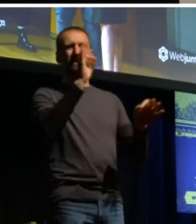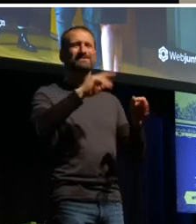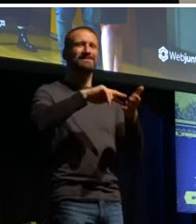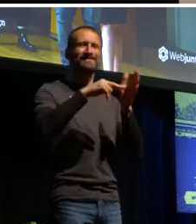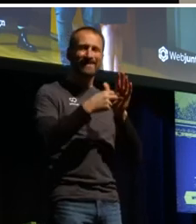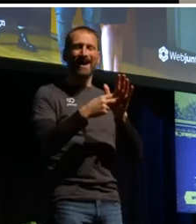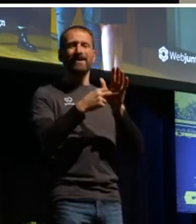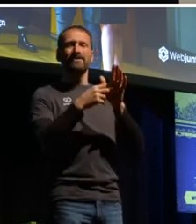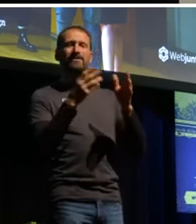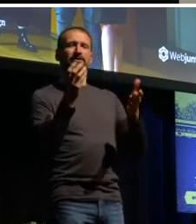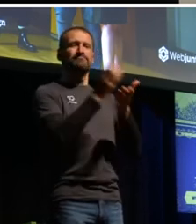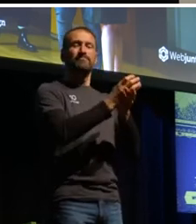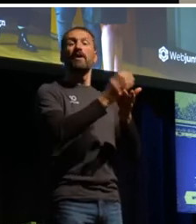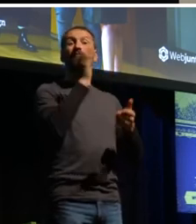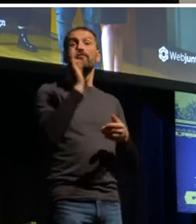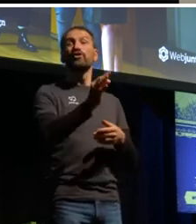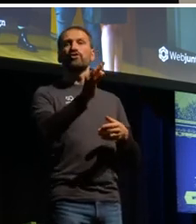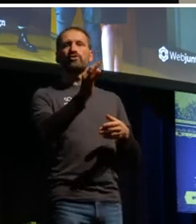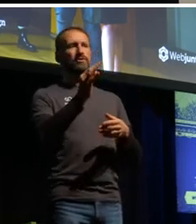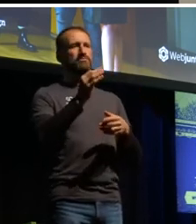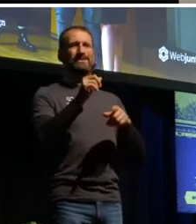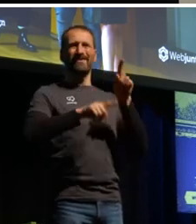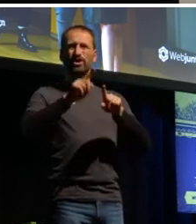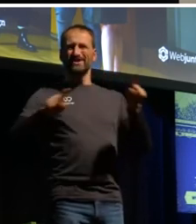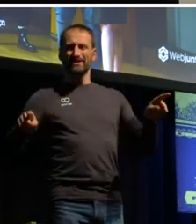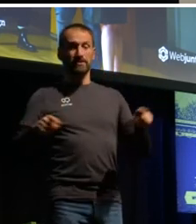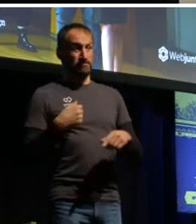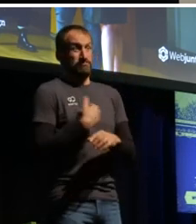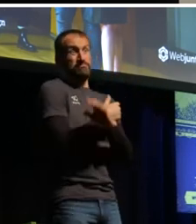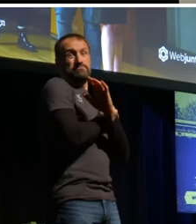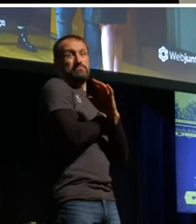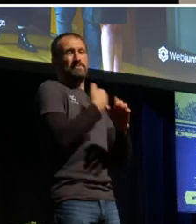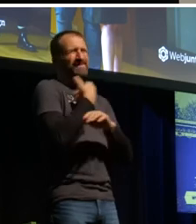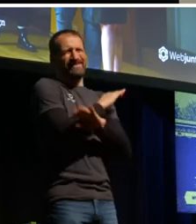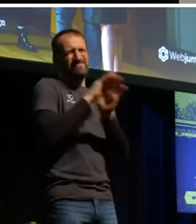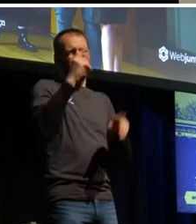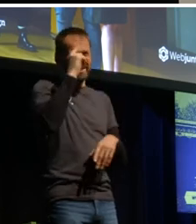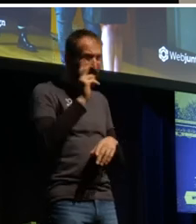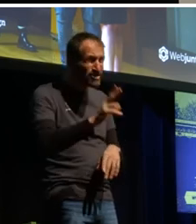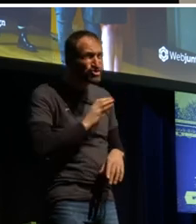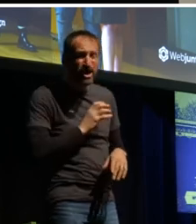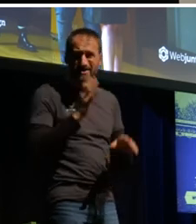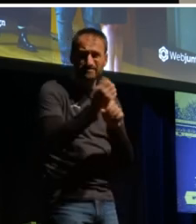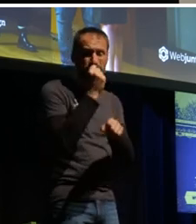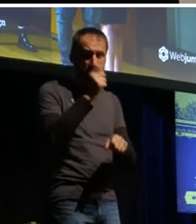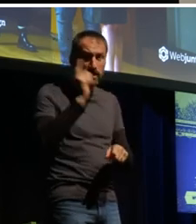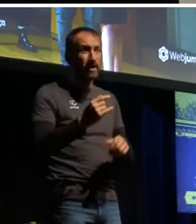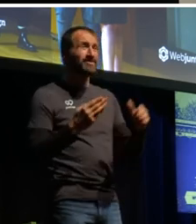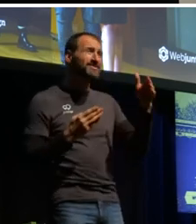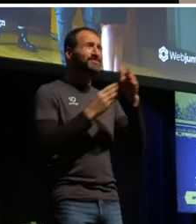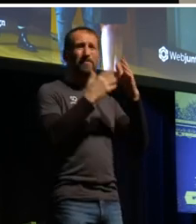Diversity. We didn't think at all that we had any kind of chance of winning. And we made it to the top 10